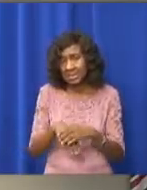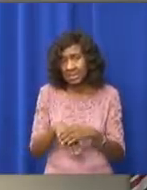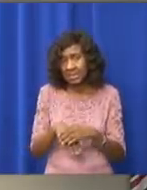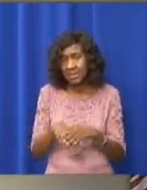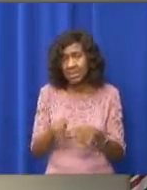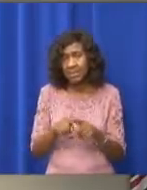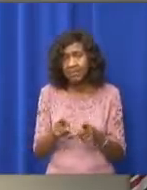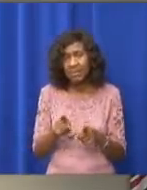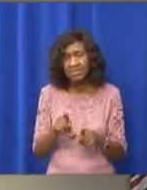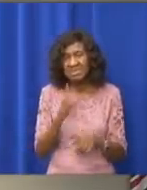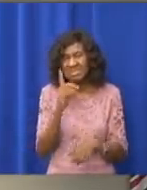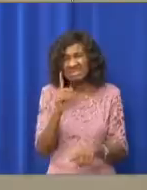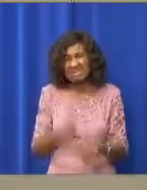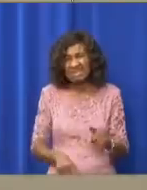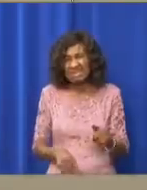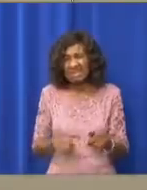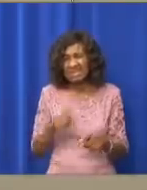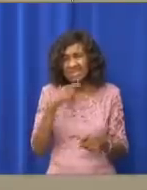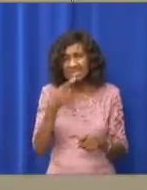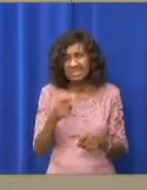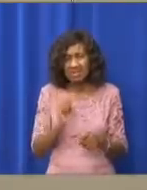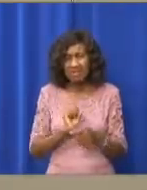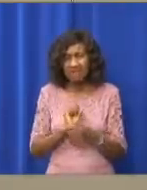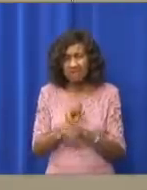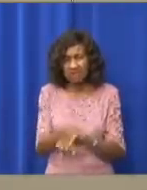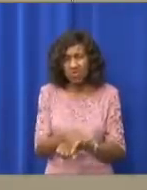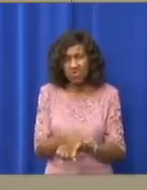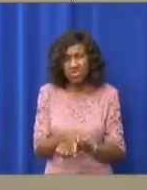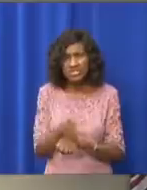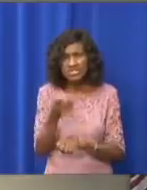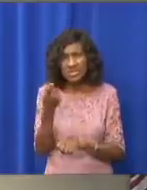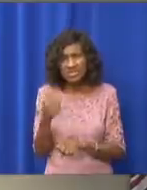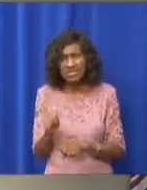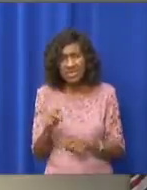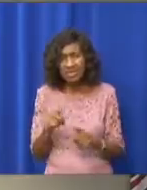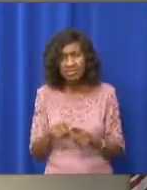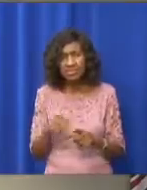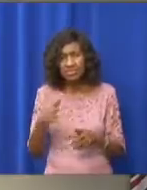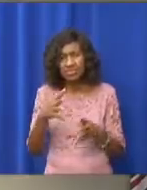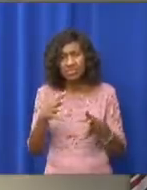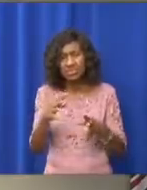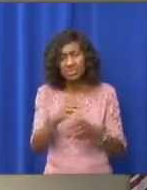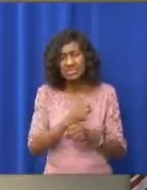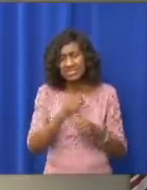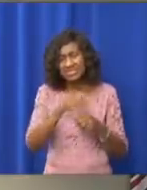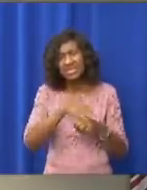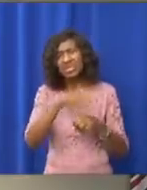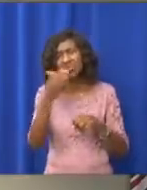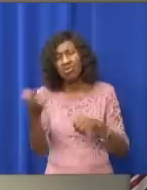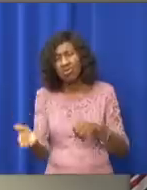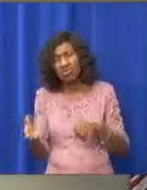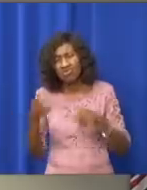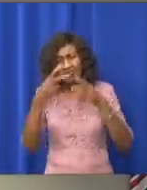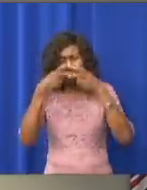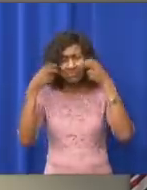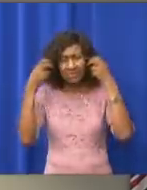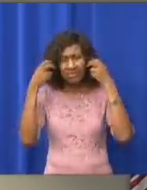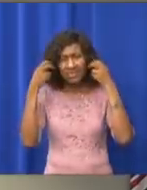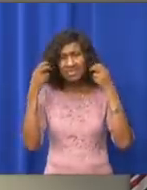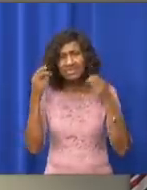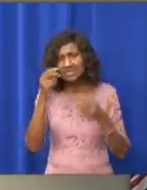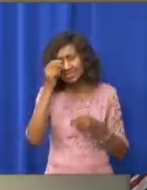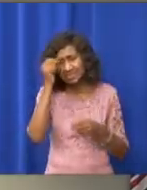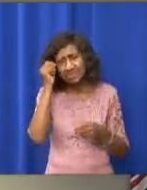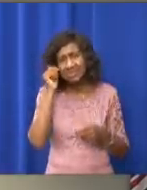them to take it off unless they. Yeah, but the banks are, security officers at the banks are doing it. They're asking people to, just for a second, just like they can get a view of